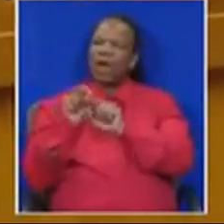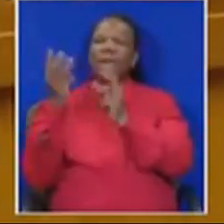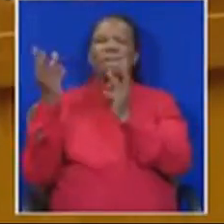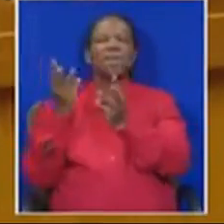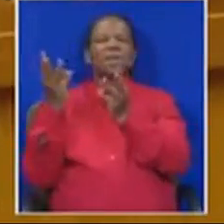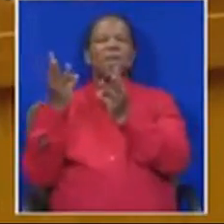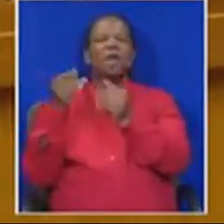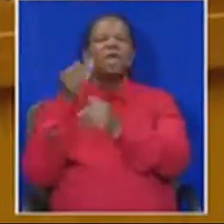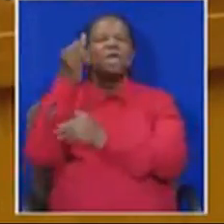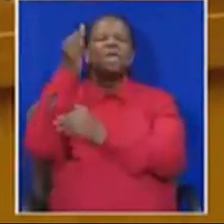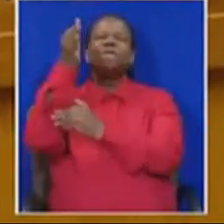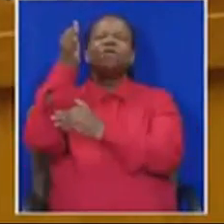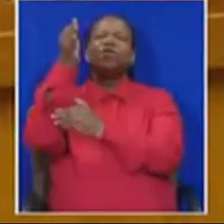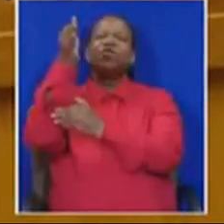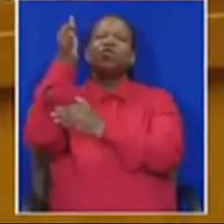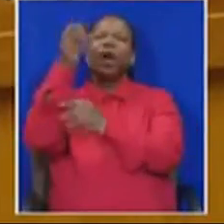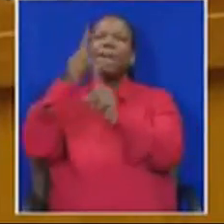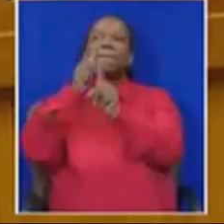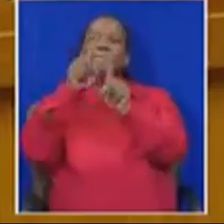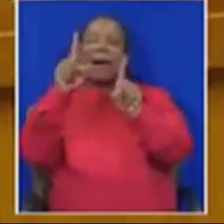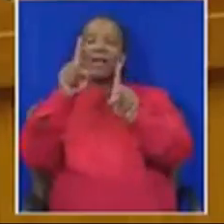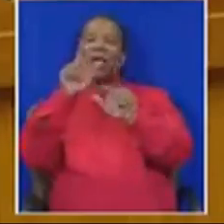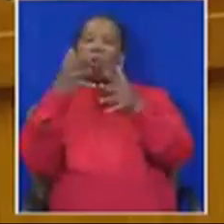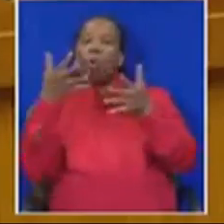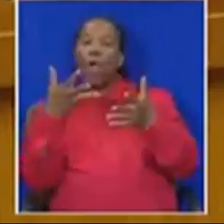that has its roots in the Freedom Charter.